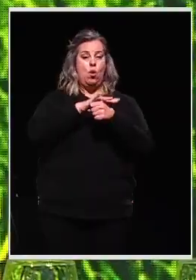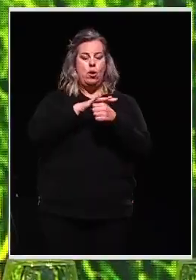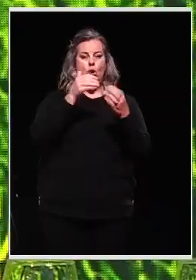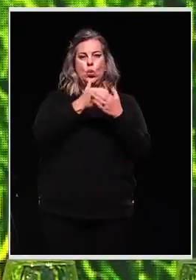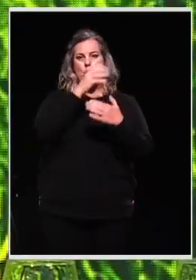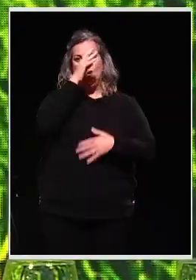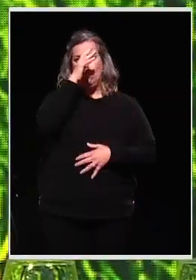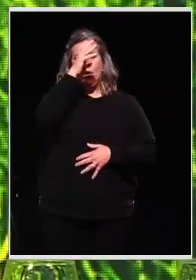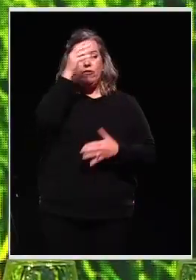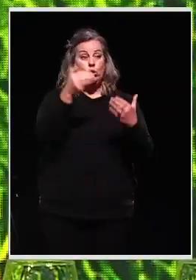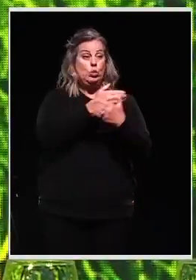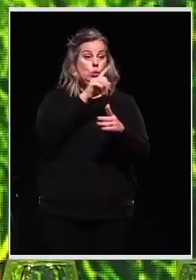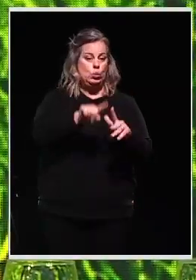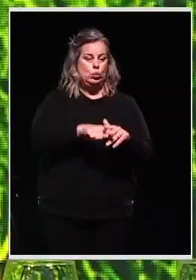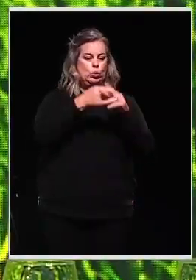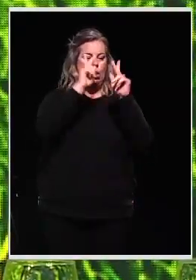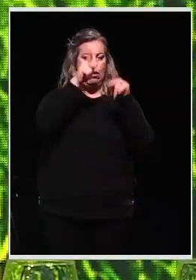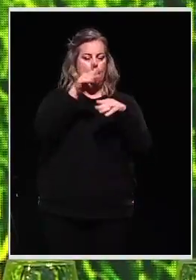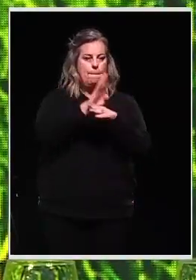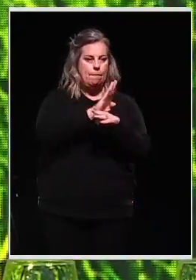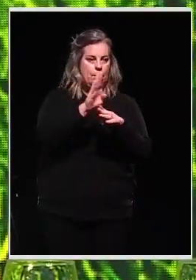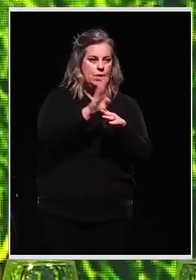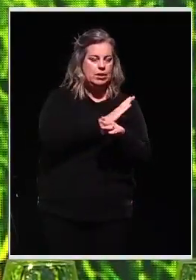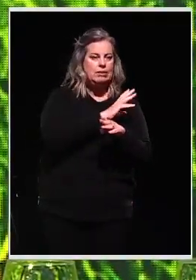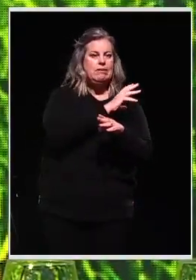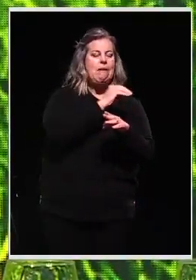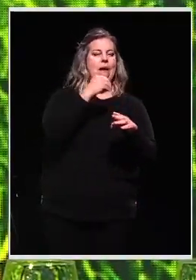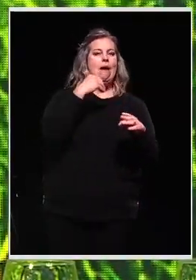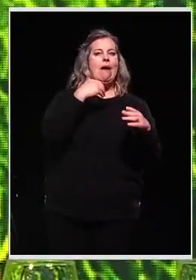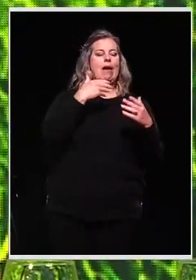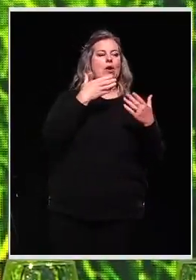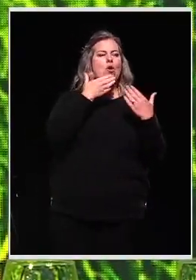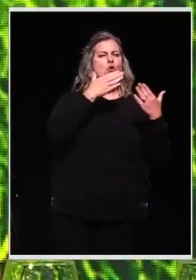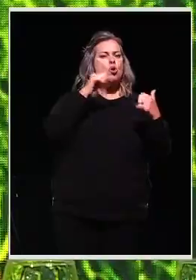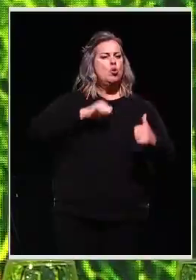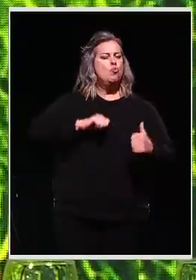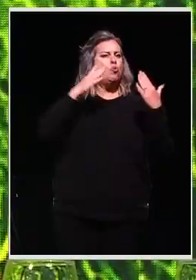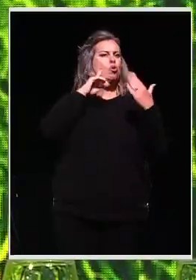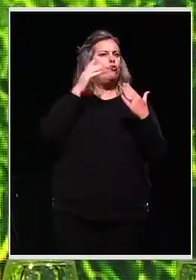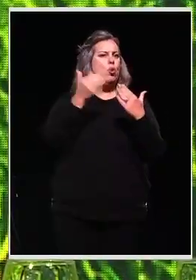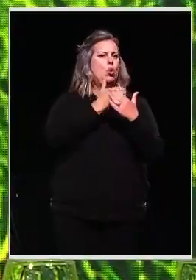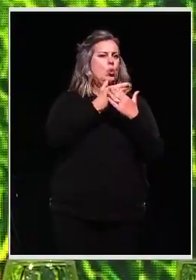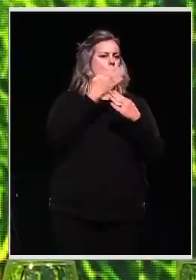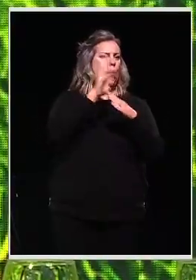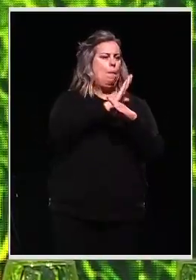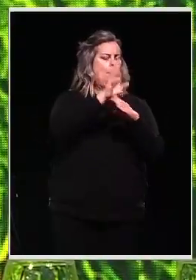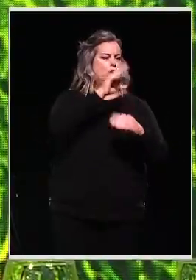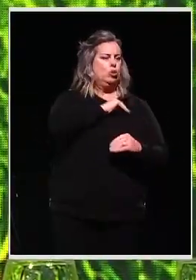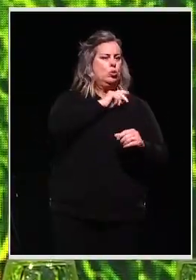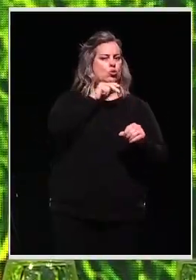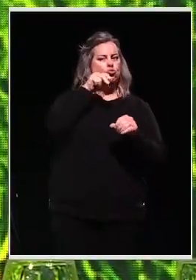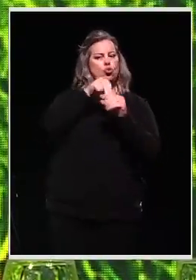new startups, and creating an on-ramping approach for entrepreneurs to come into the dairy sector in